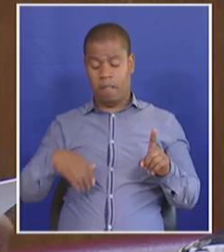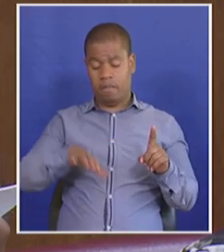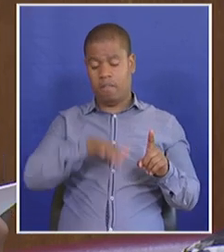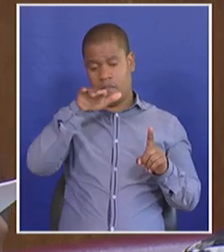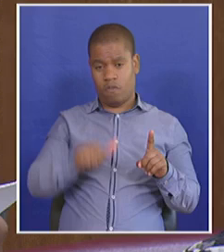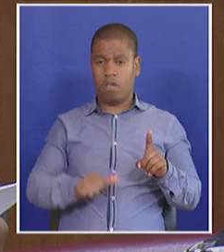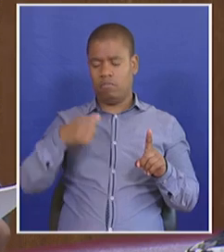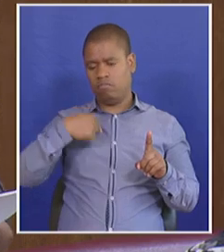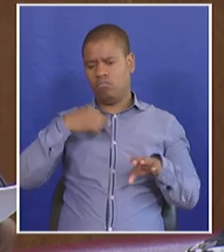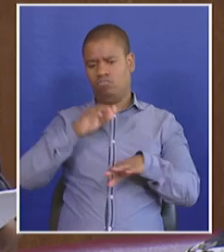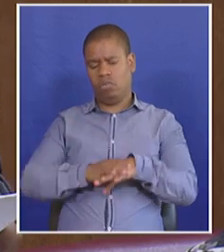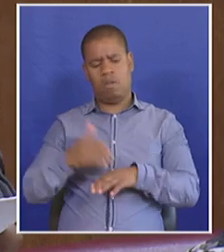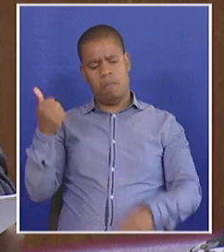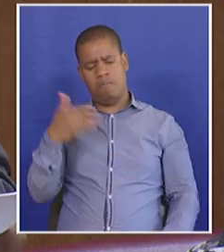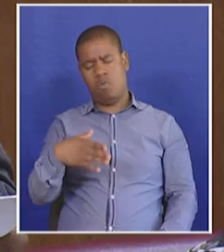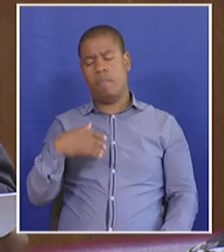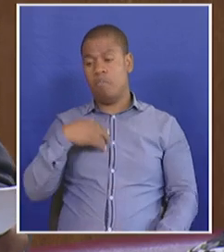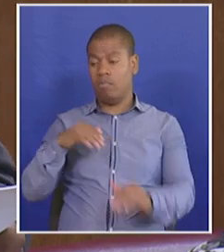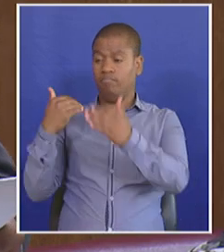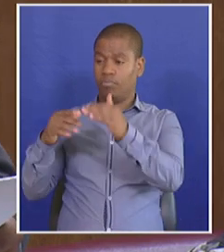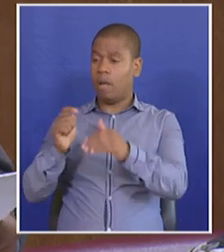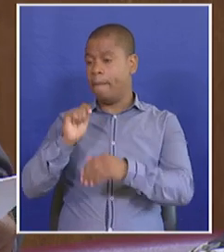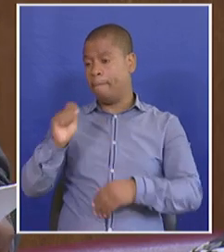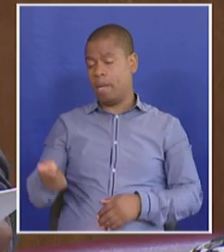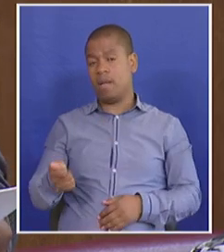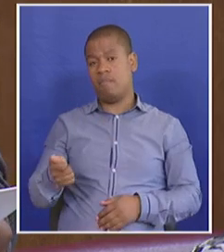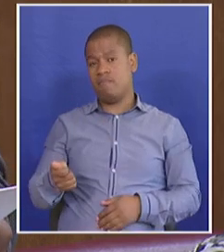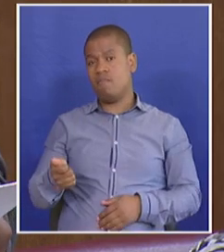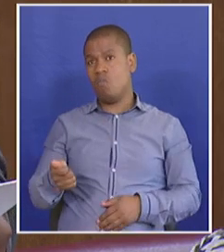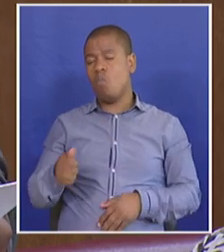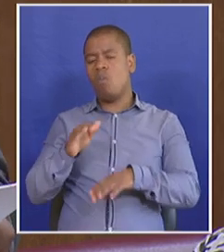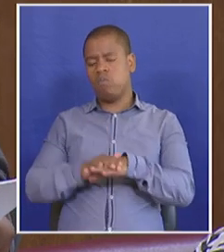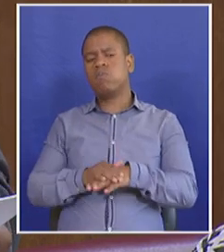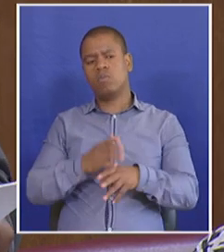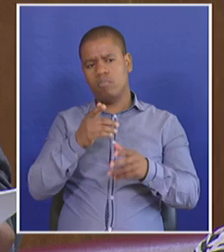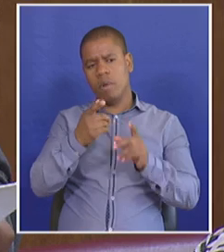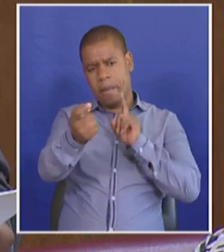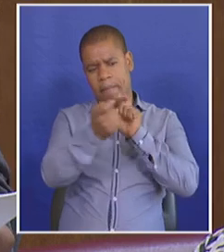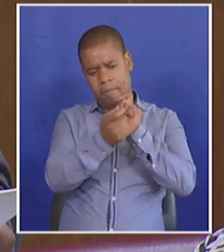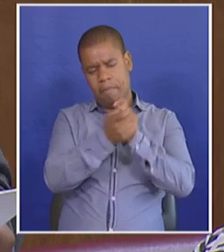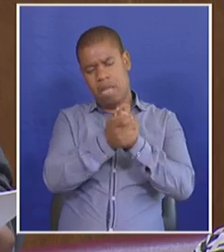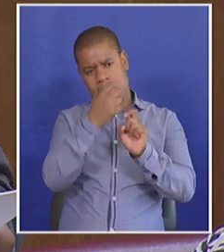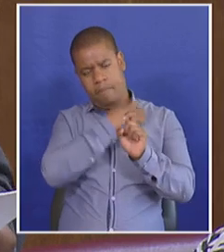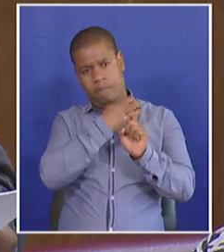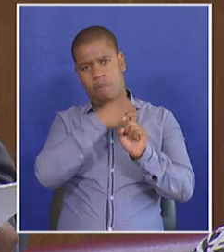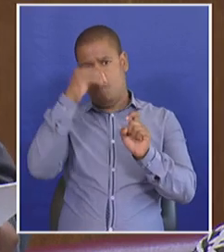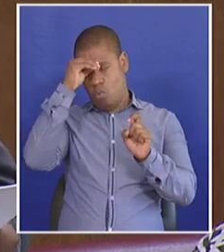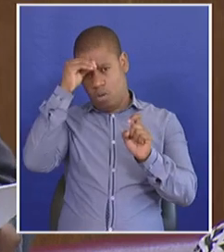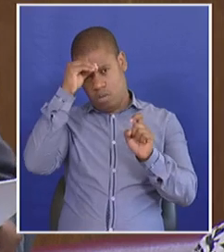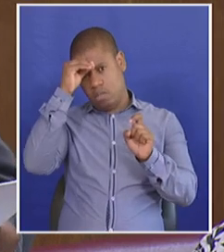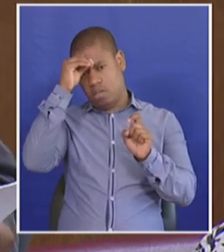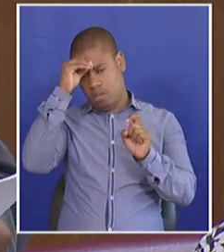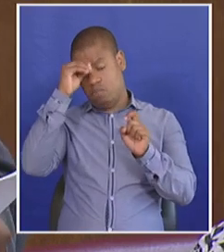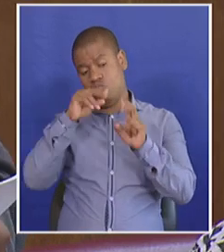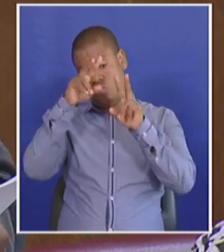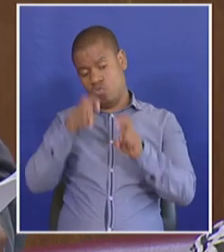of settlement formally or informally consulted the Minister of Police, the Ministry, regarding